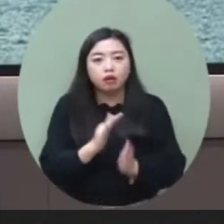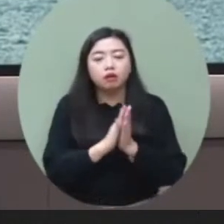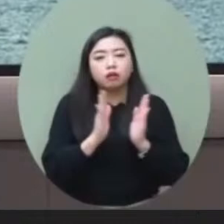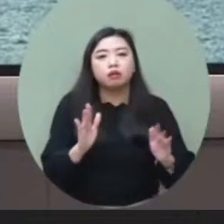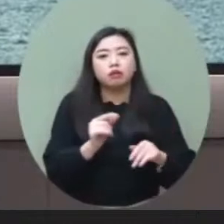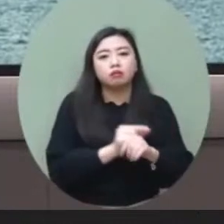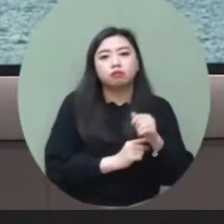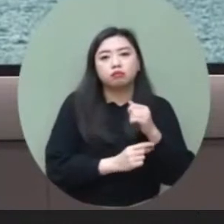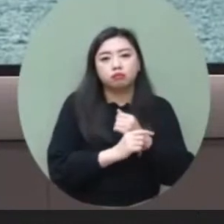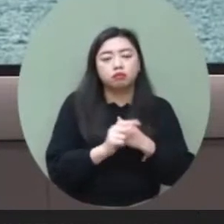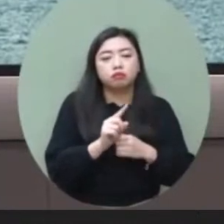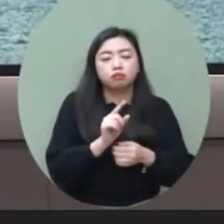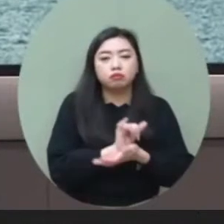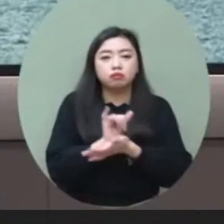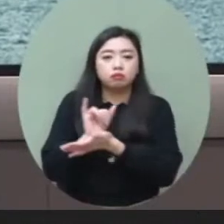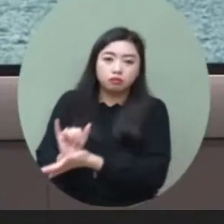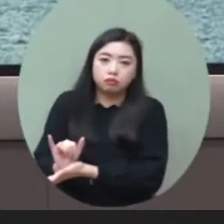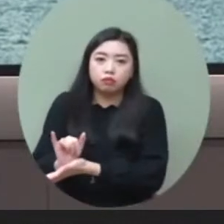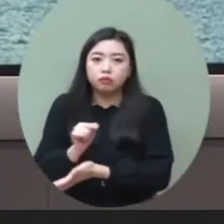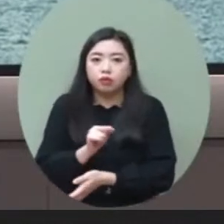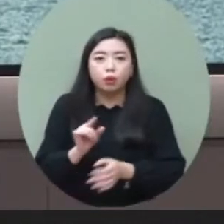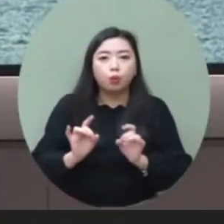not need to be hospitalized.